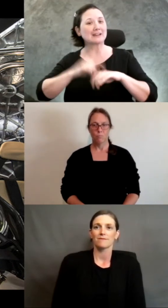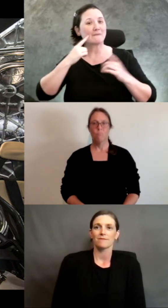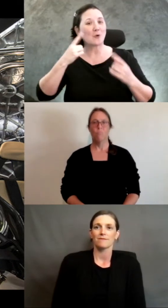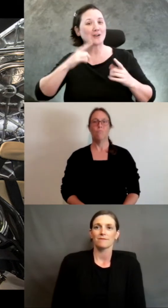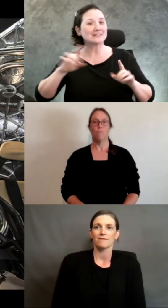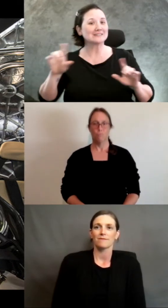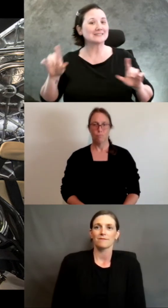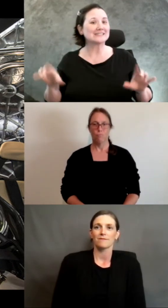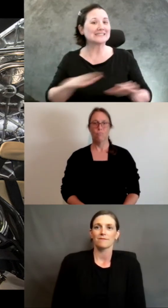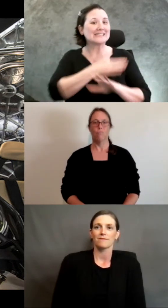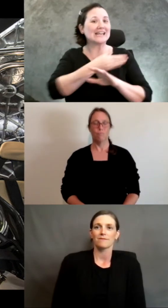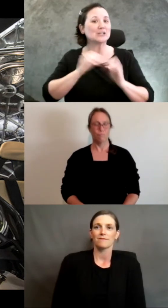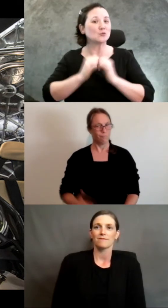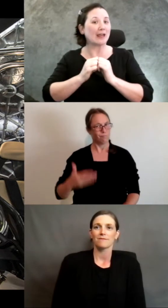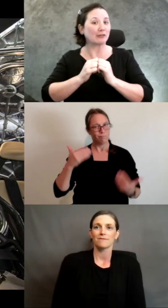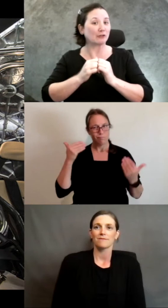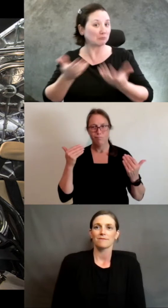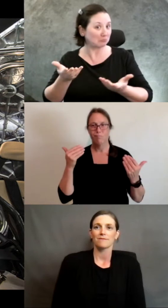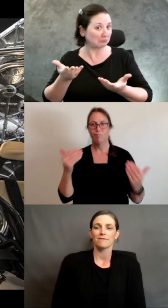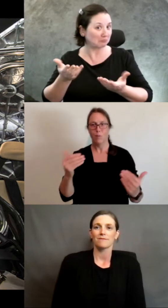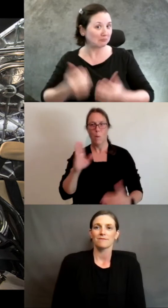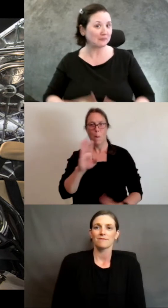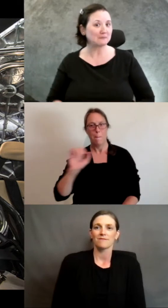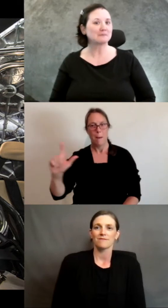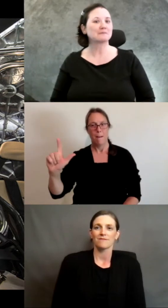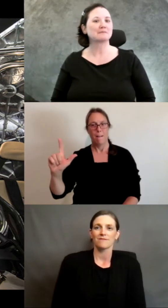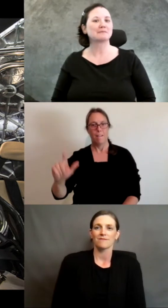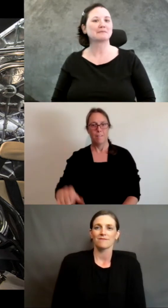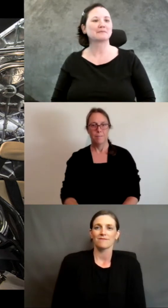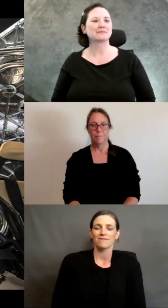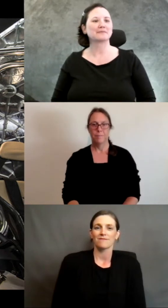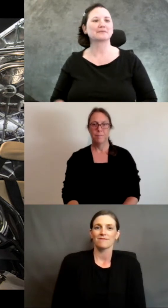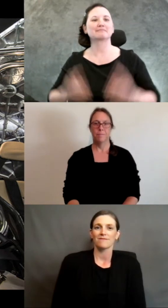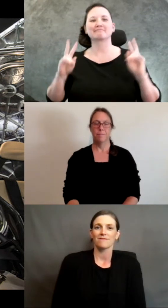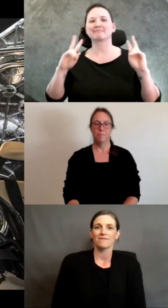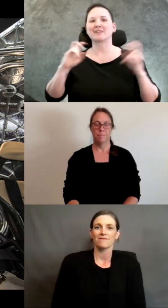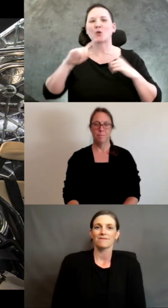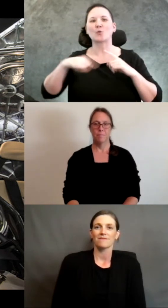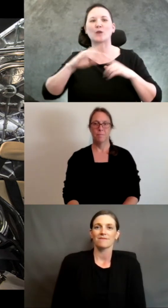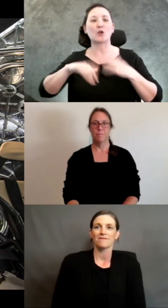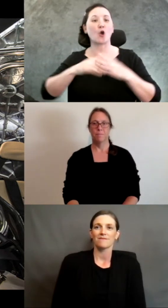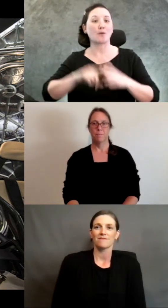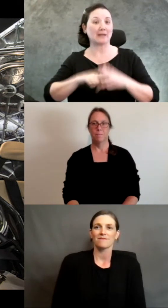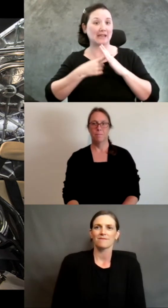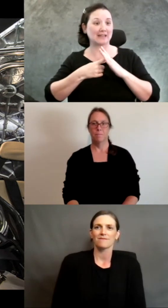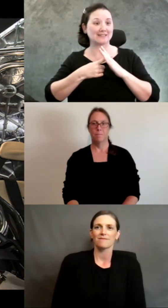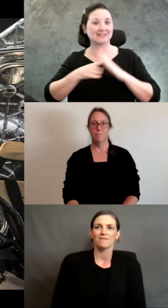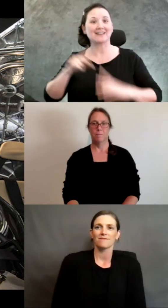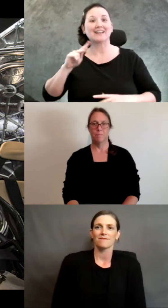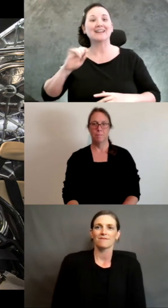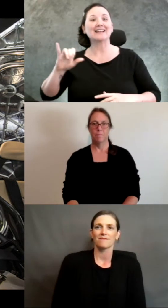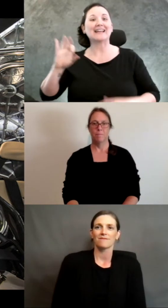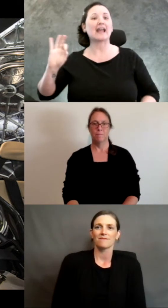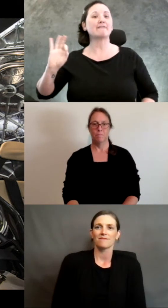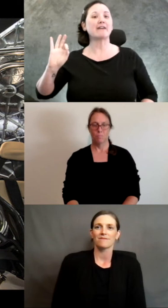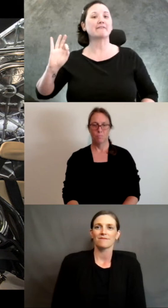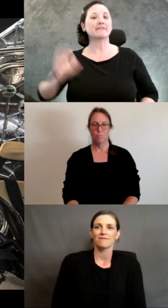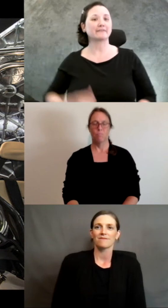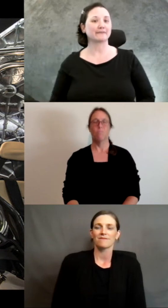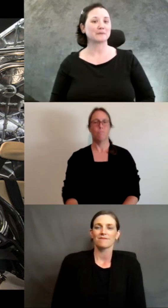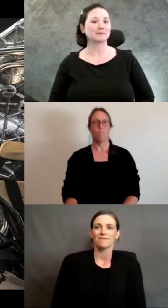Robot? Happily, Bill. How about When It All Begins? In the key of F. Key of